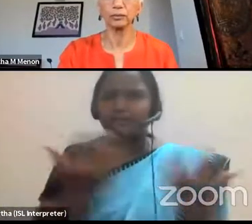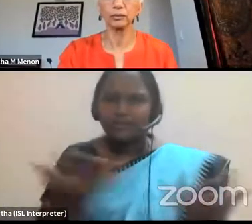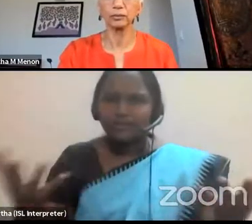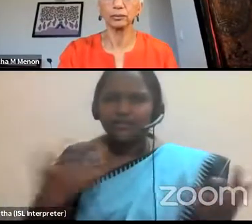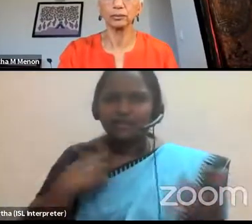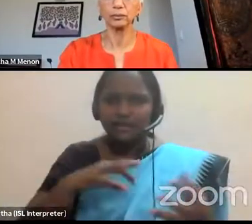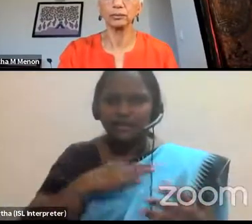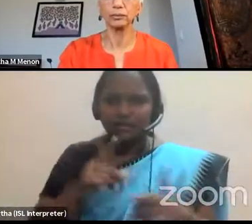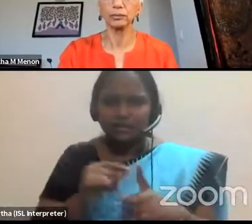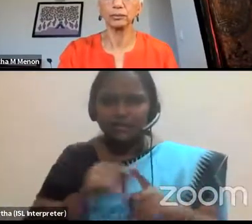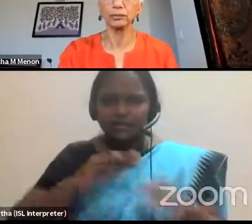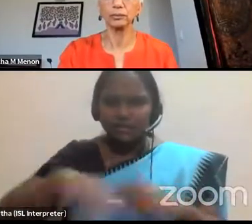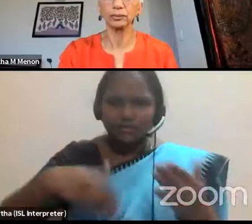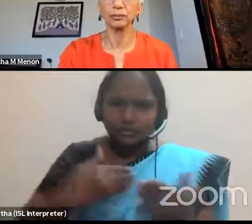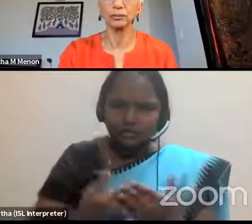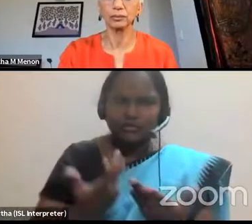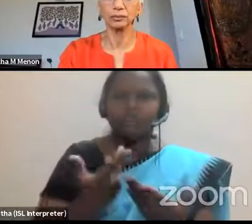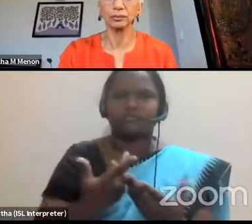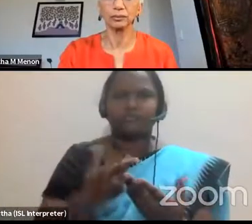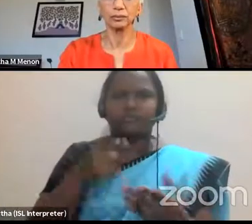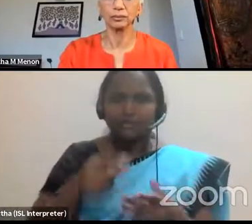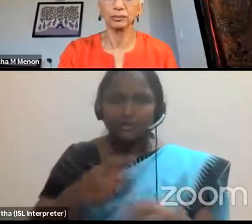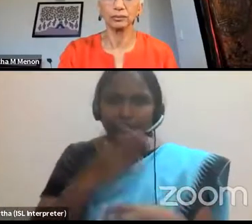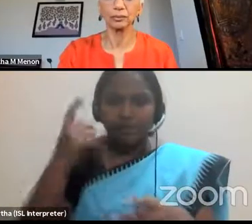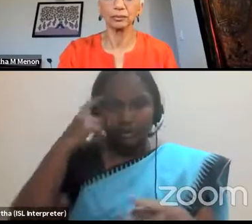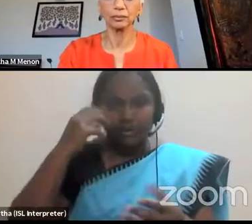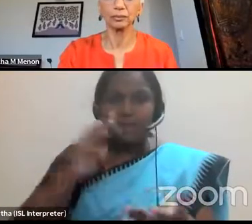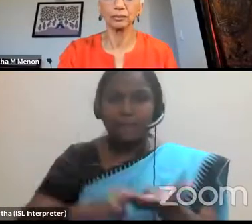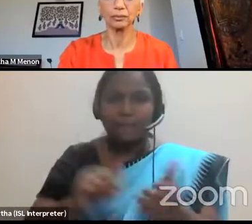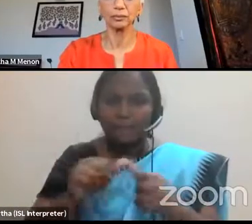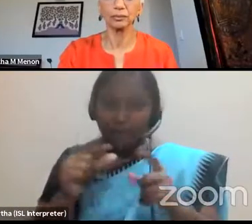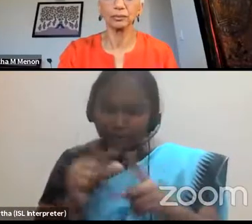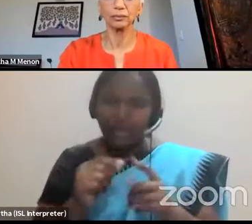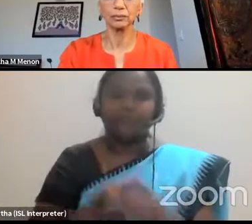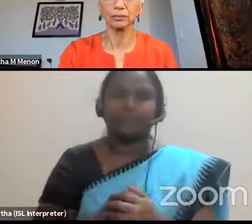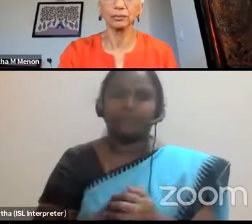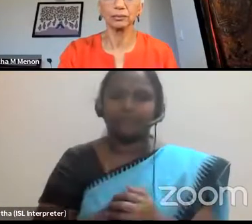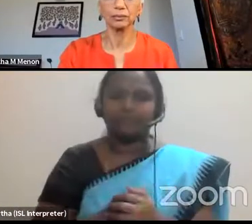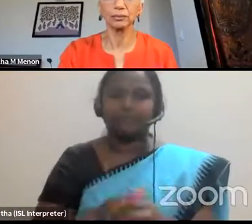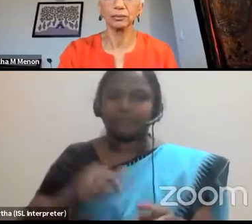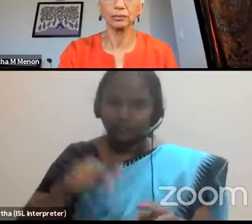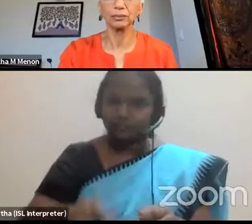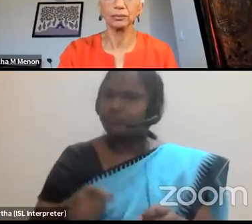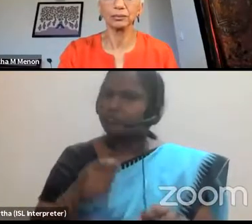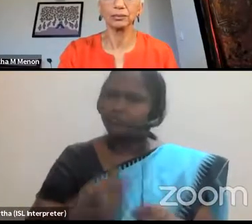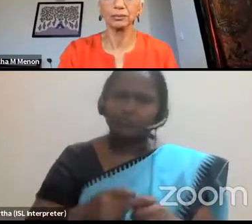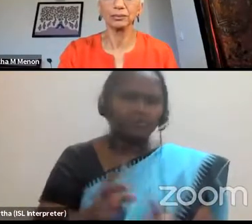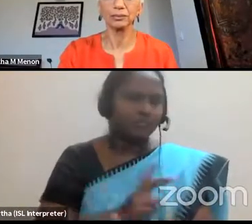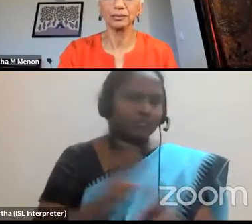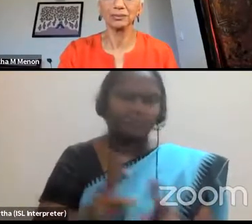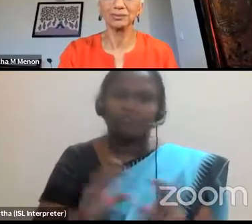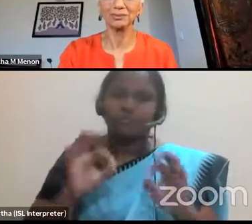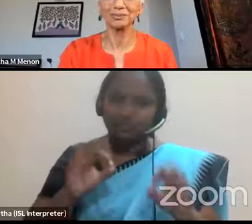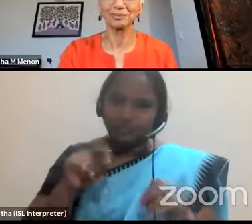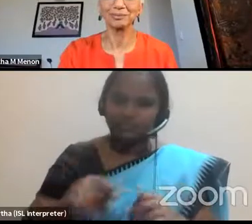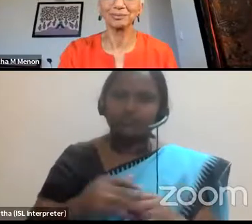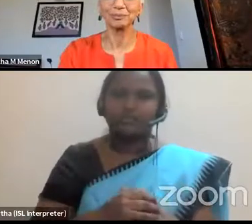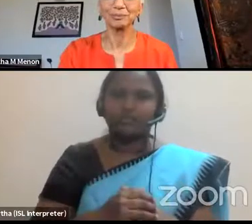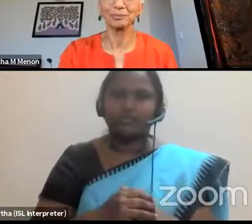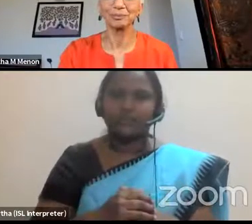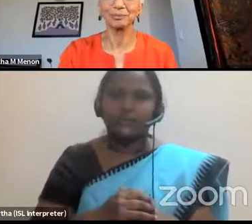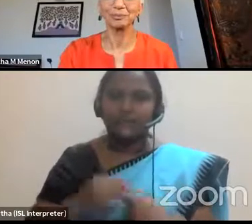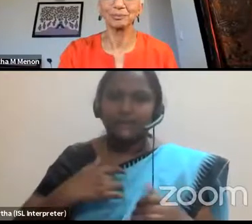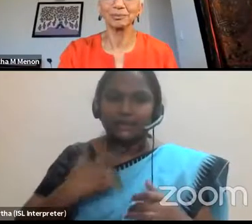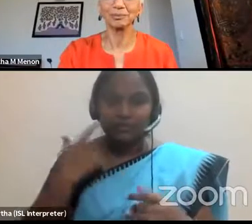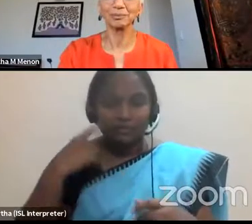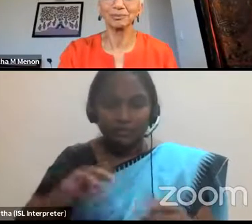This was all to be done in the holographic stage at MAP. And it was working brilliantly over there until we realized